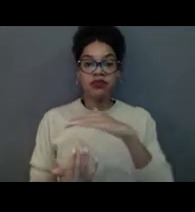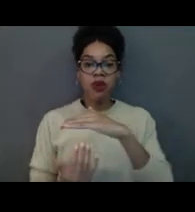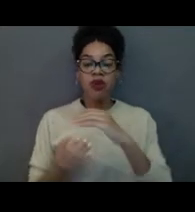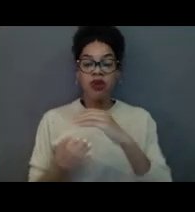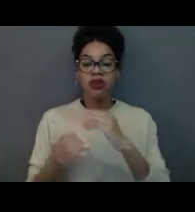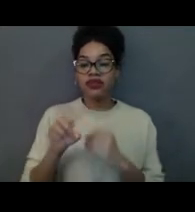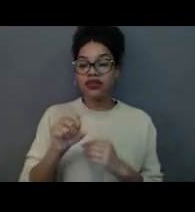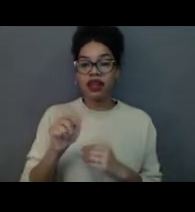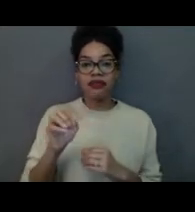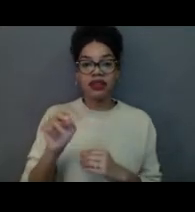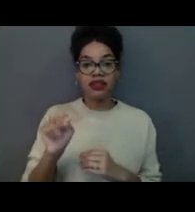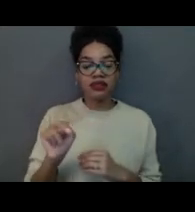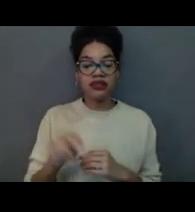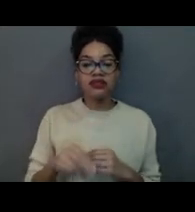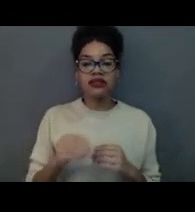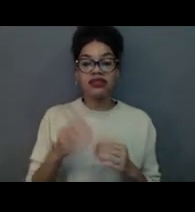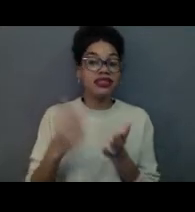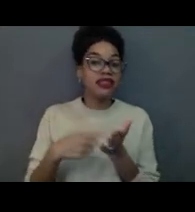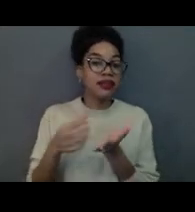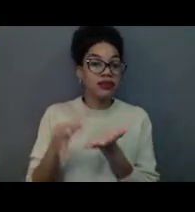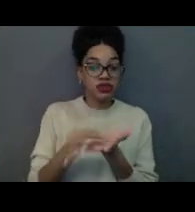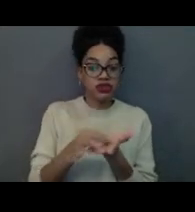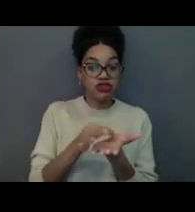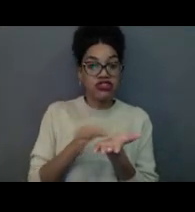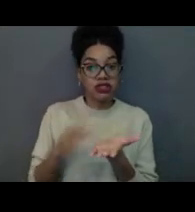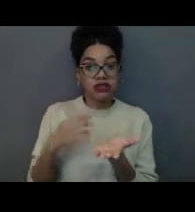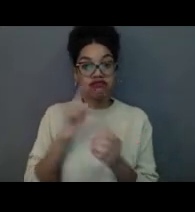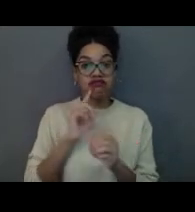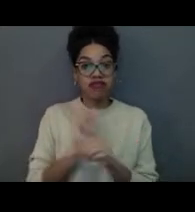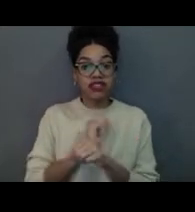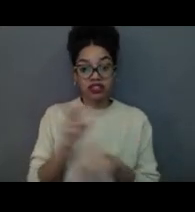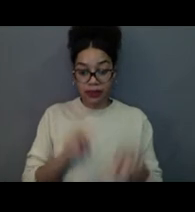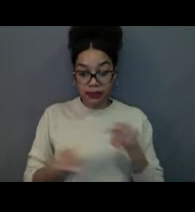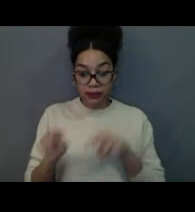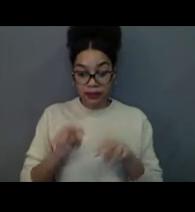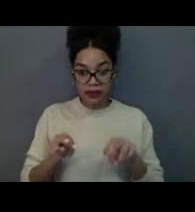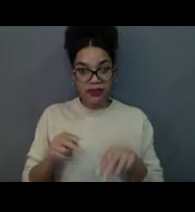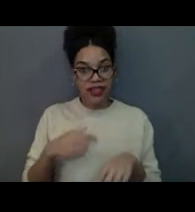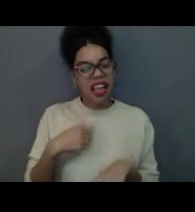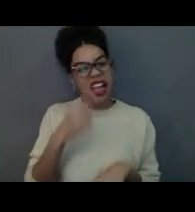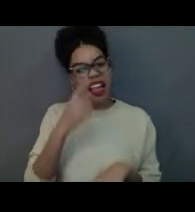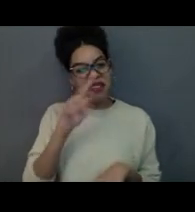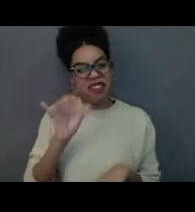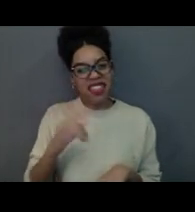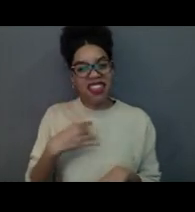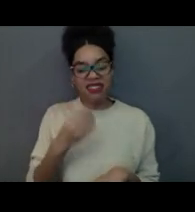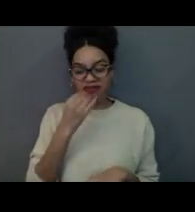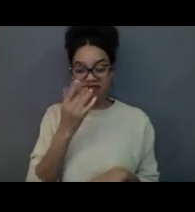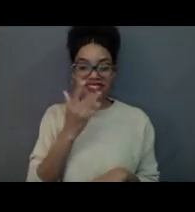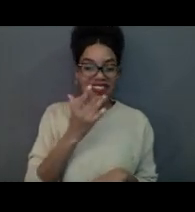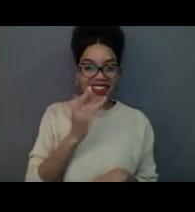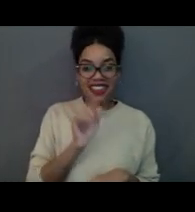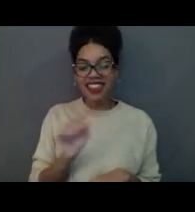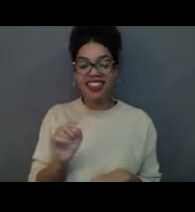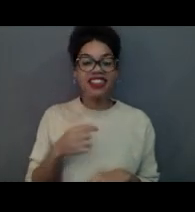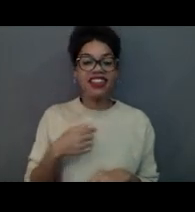I've inspected sushi, like made sushi trays, and that was a great inspection. I didn't mind being on that one. Fish